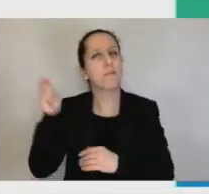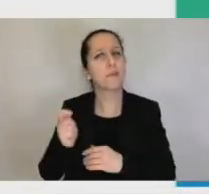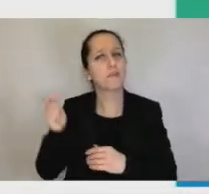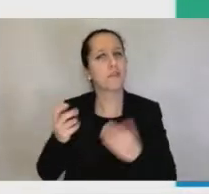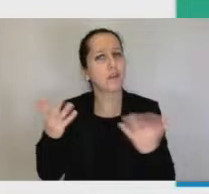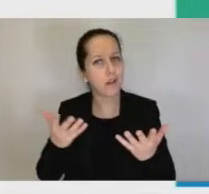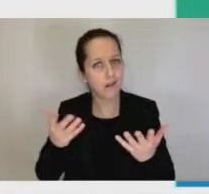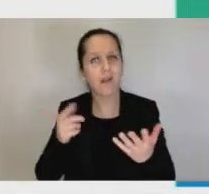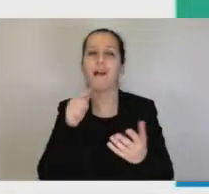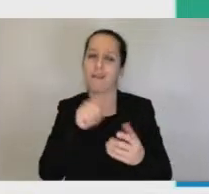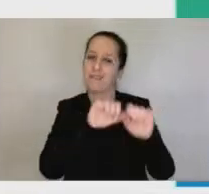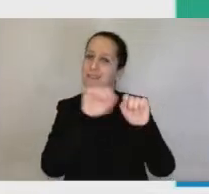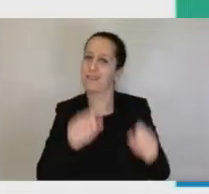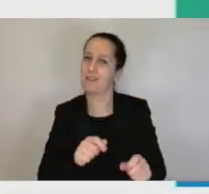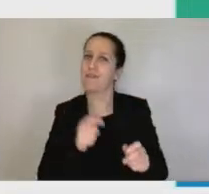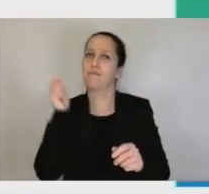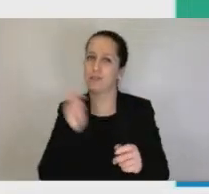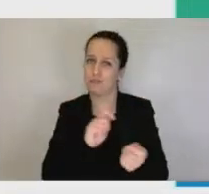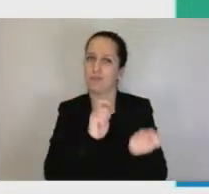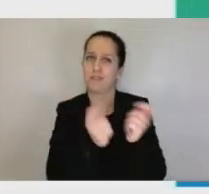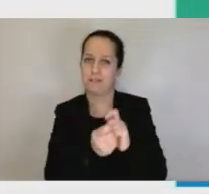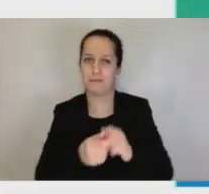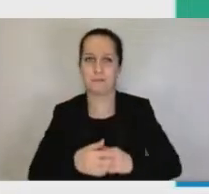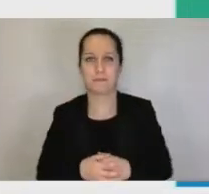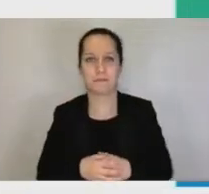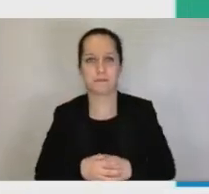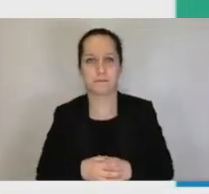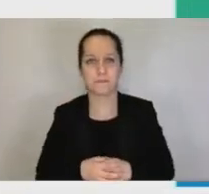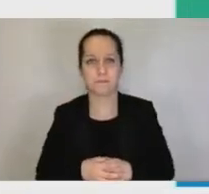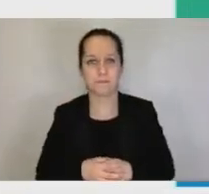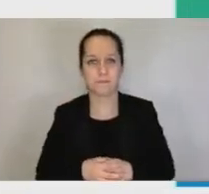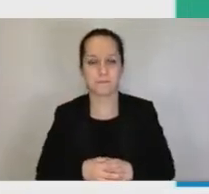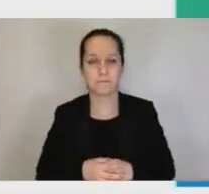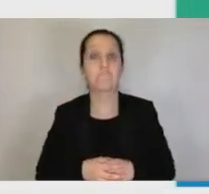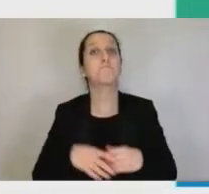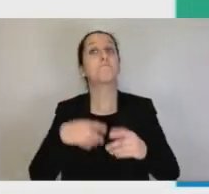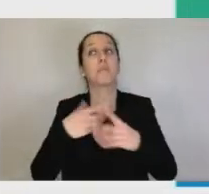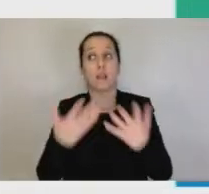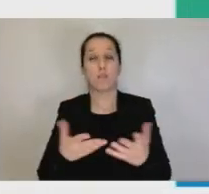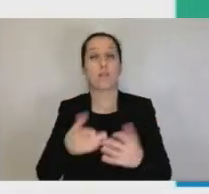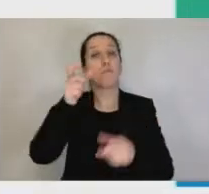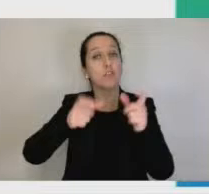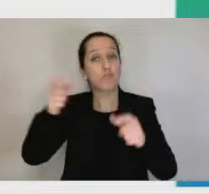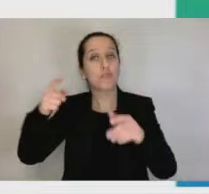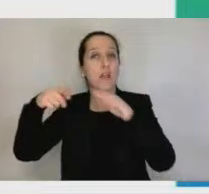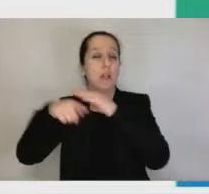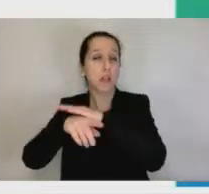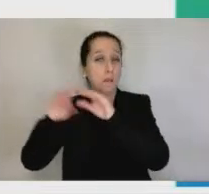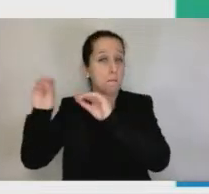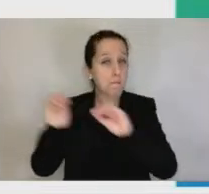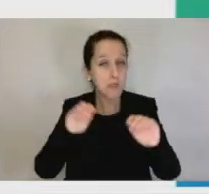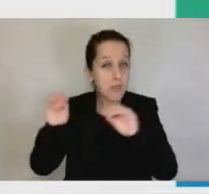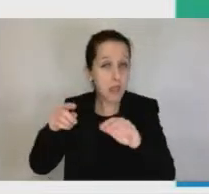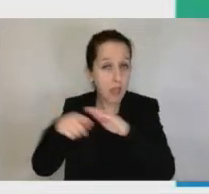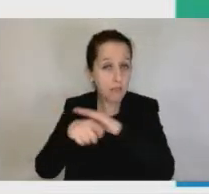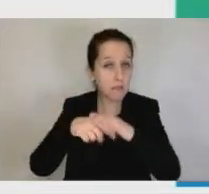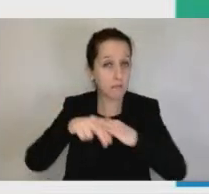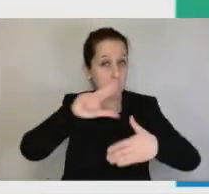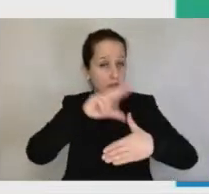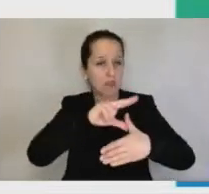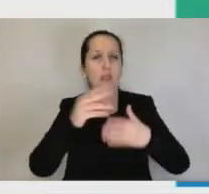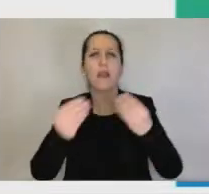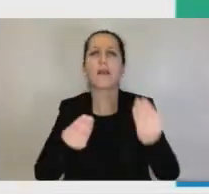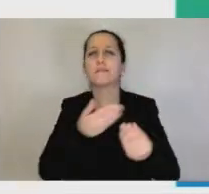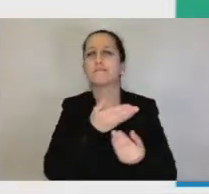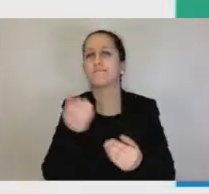domestic work for women. Let us now take a look at what's happening with the migrants in Latin America.